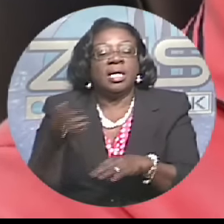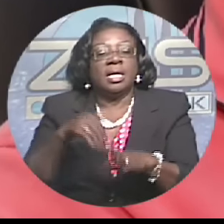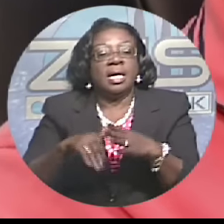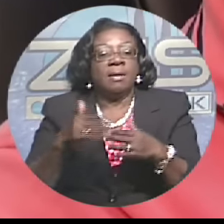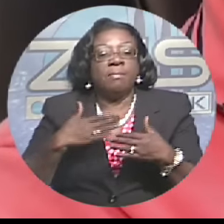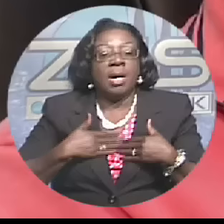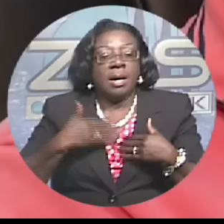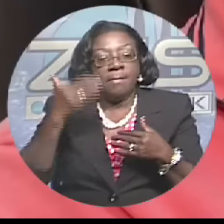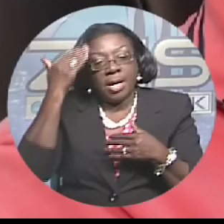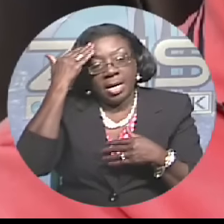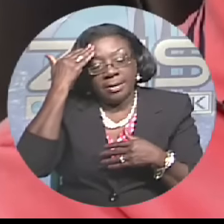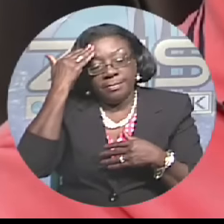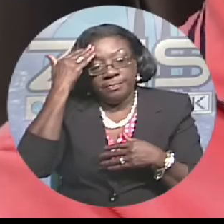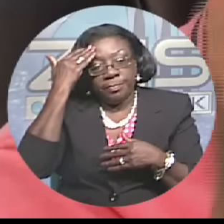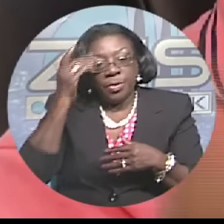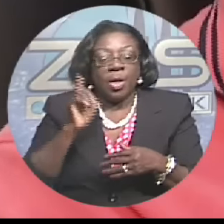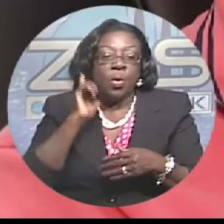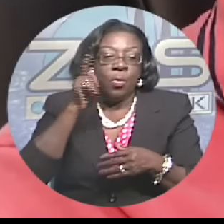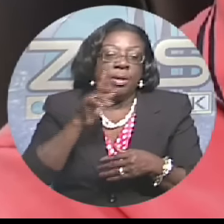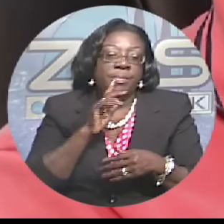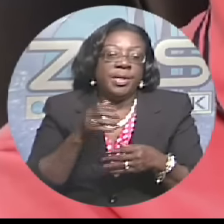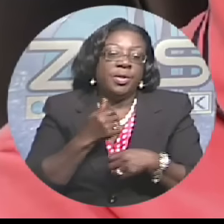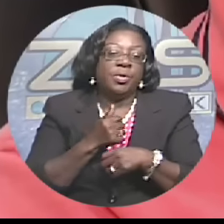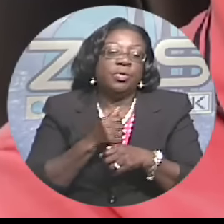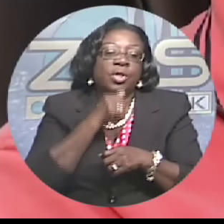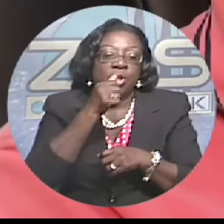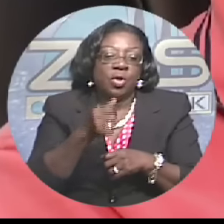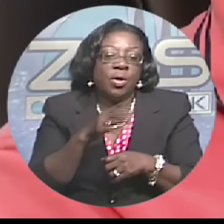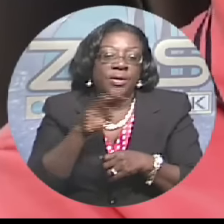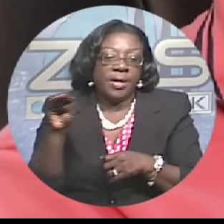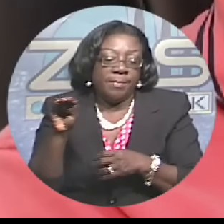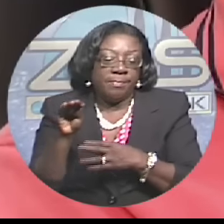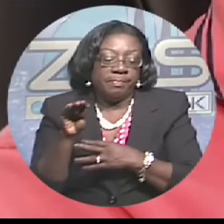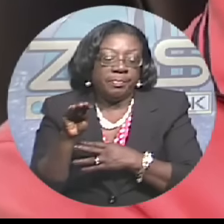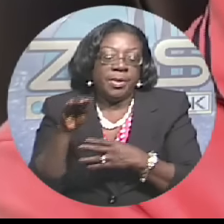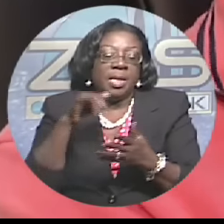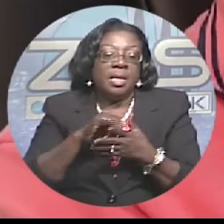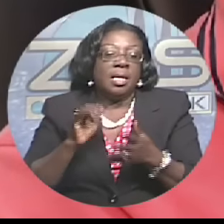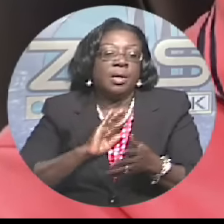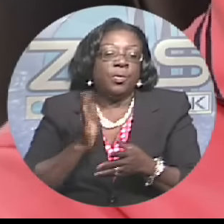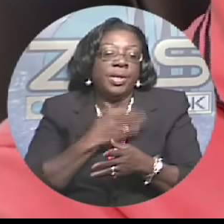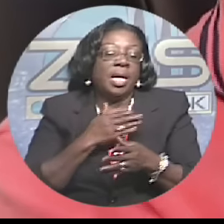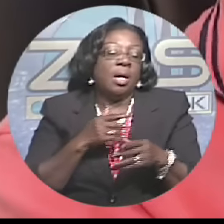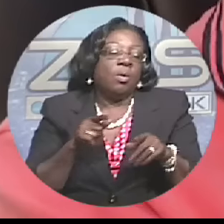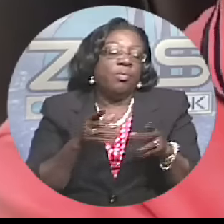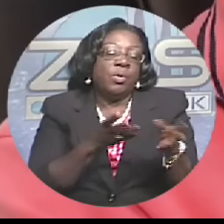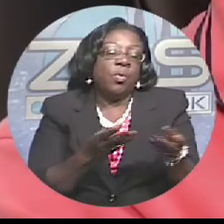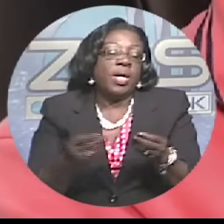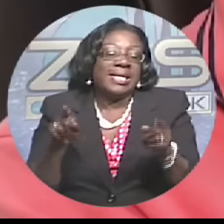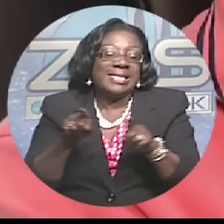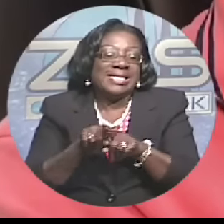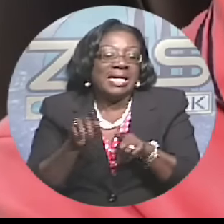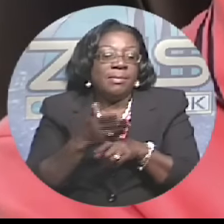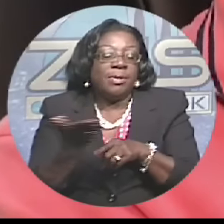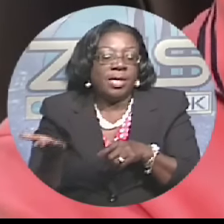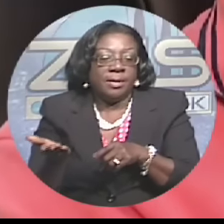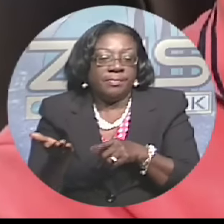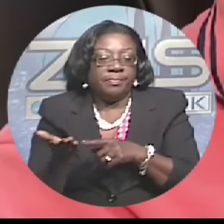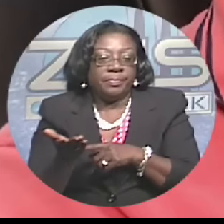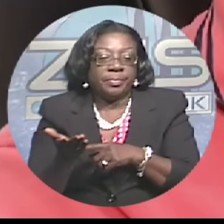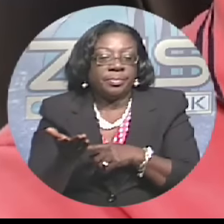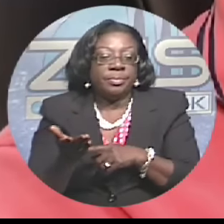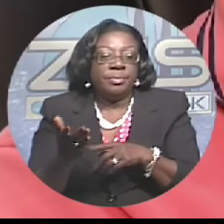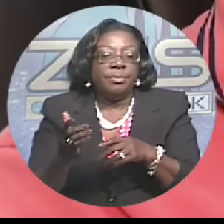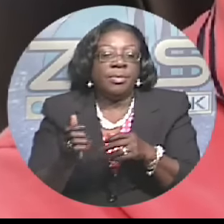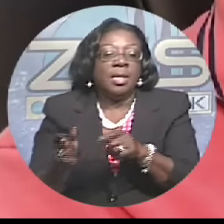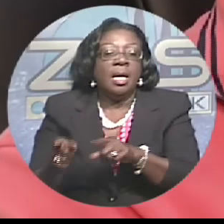with them would be to assure them that we are on the same page as